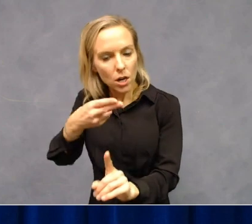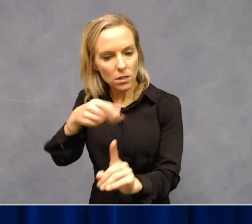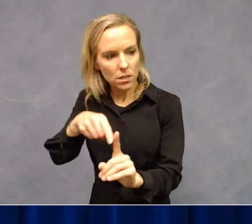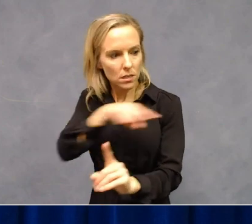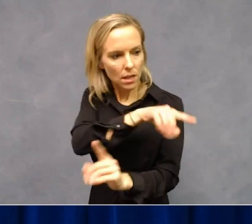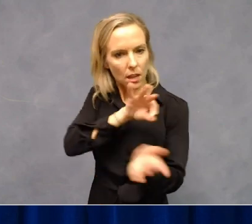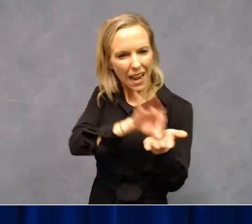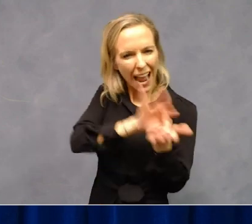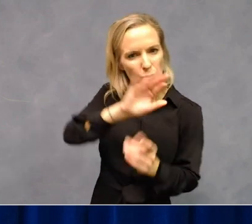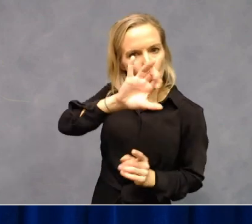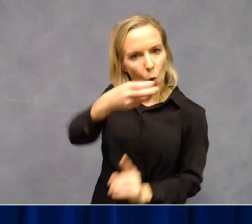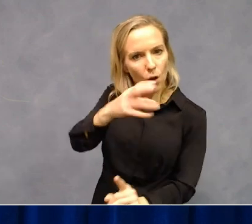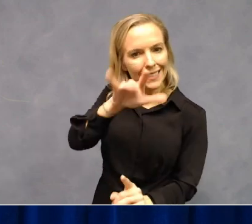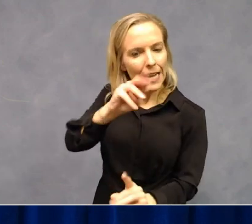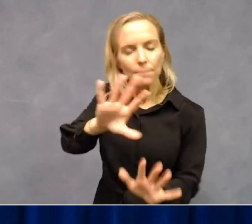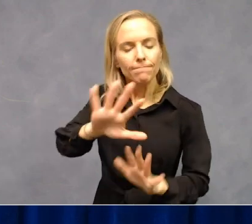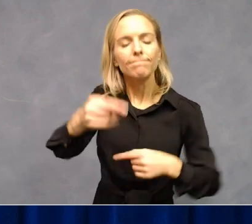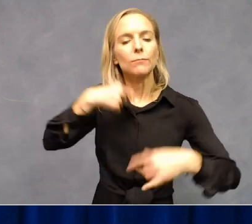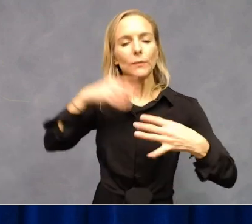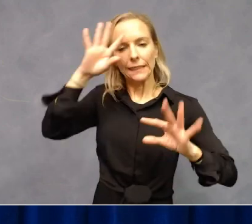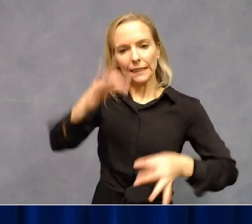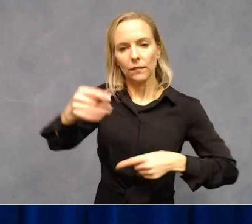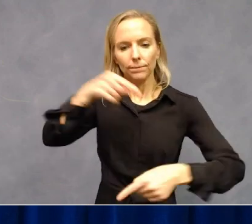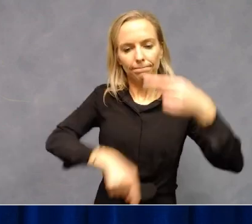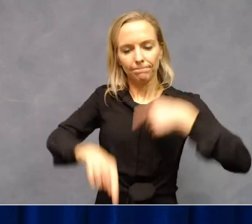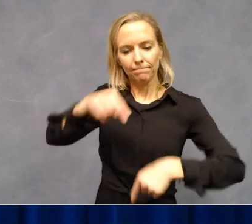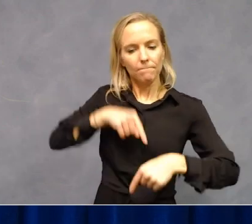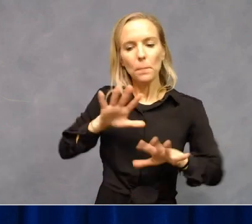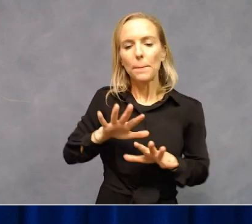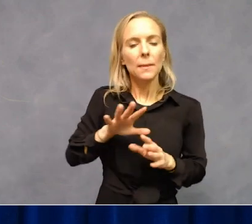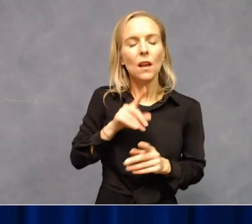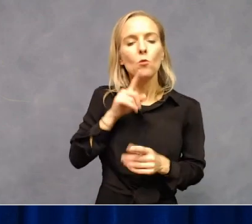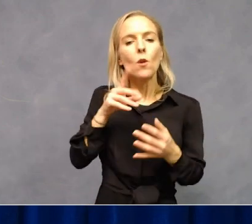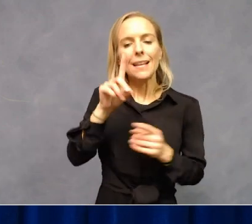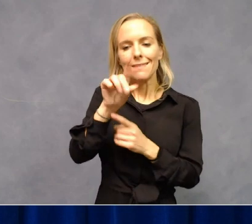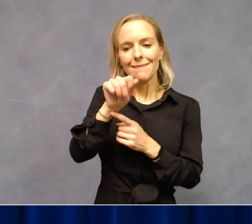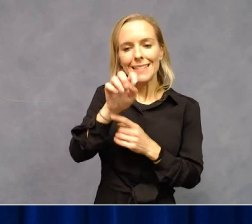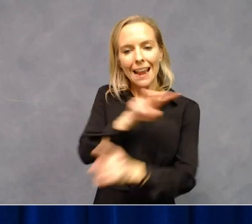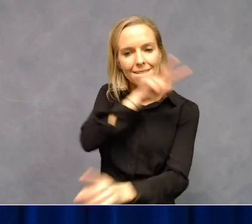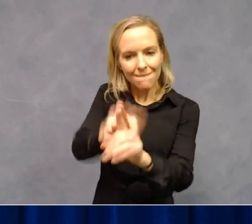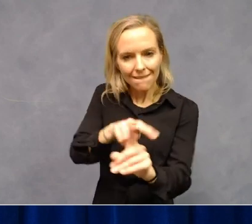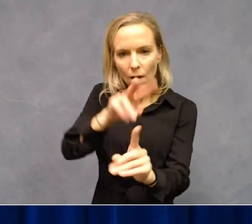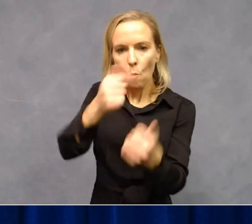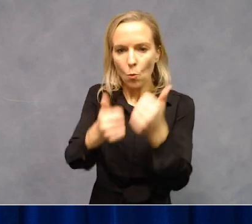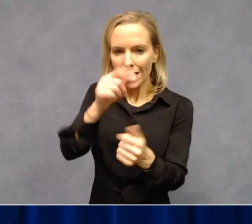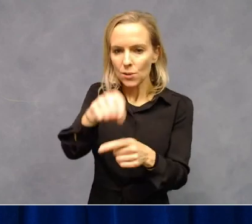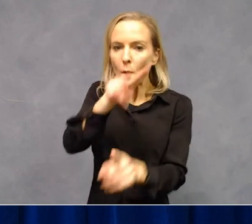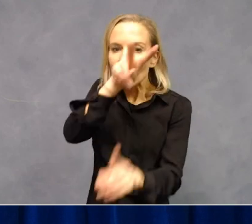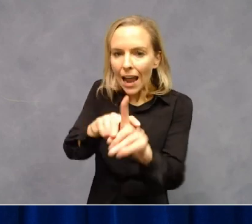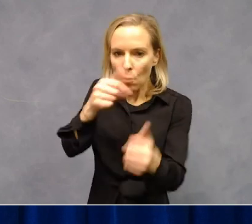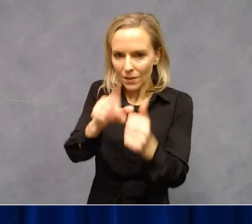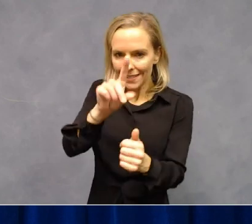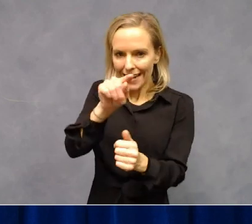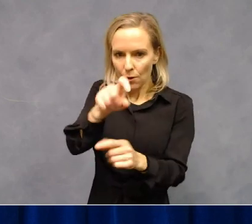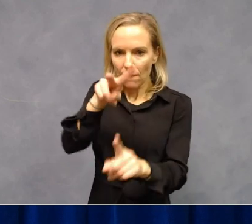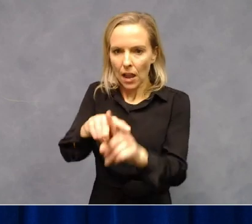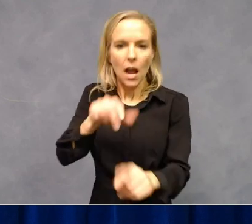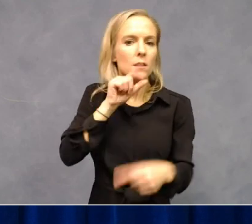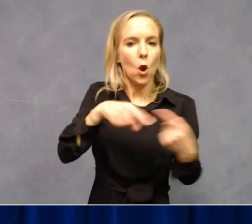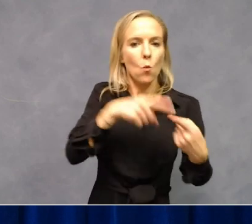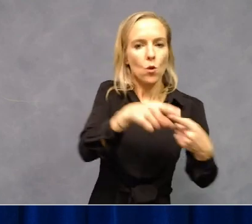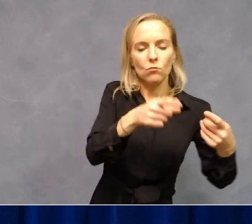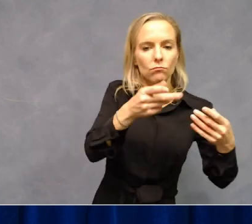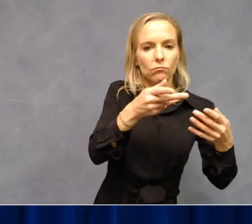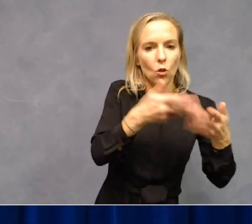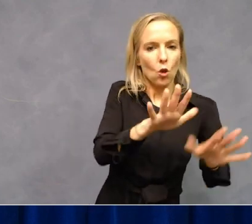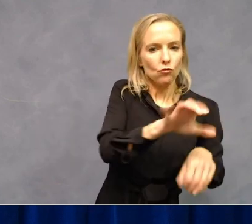We've decided to go back and pull it based on date filed. We think that's a fairer system. So based on that, you will see